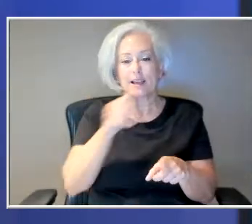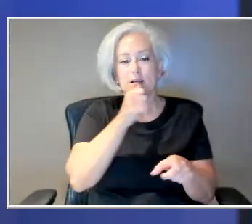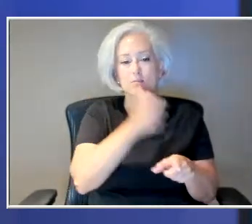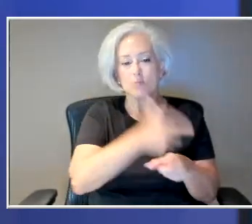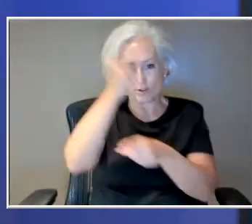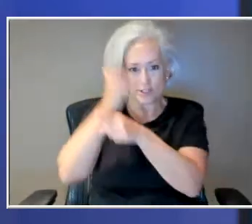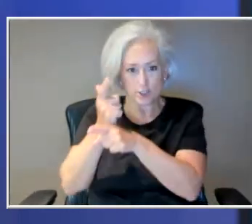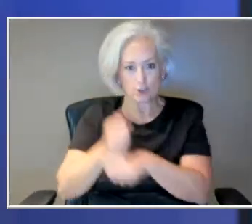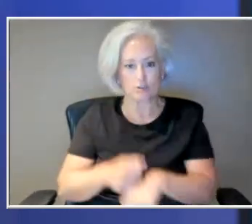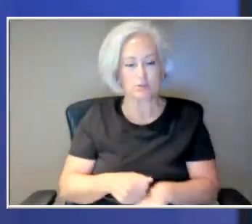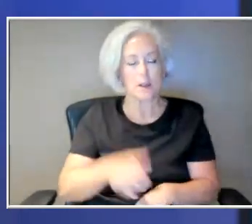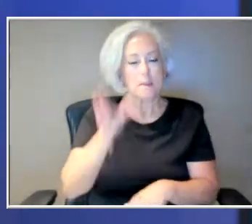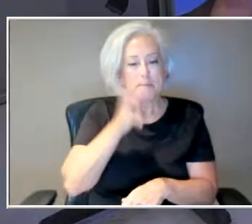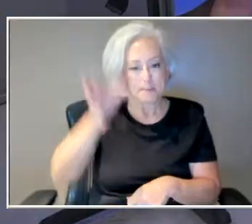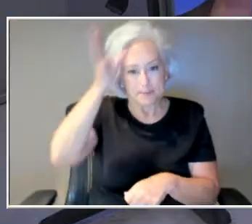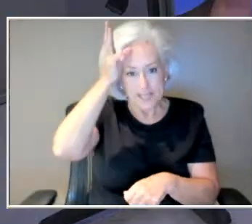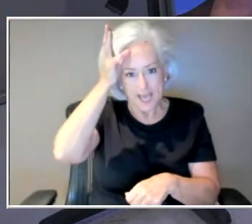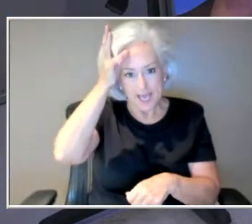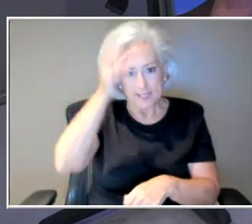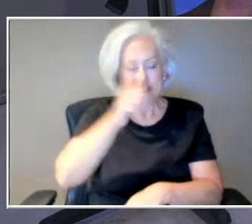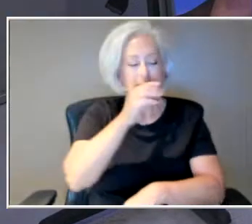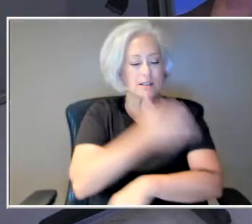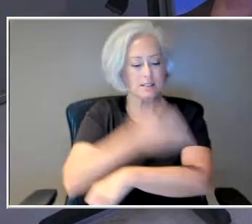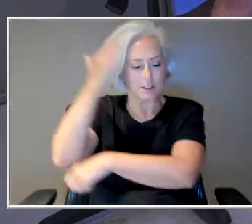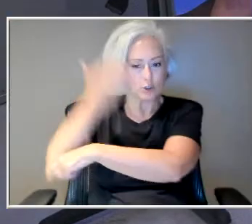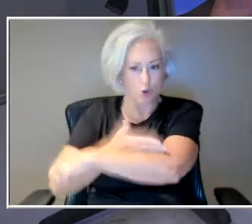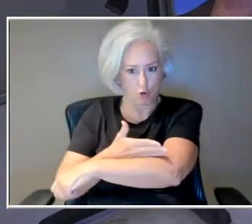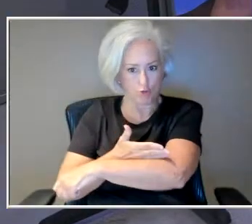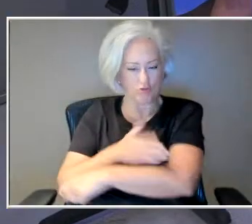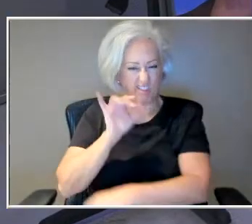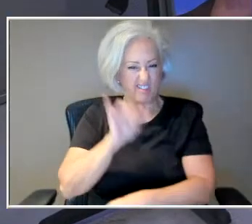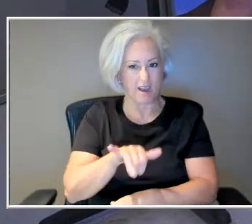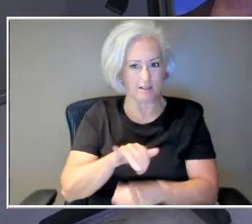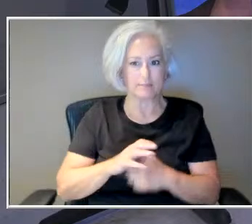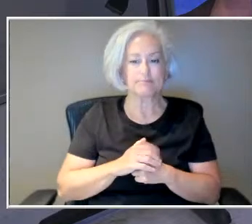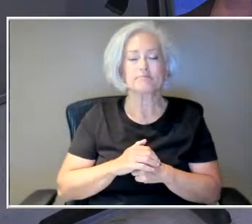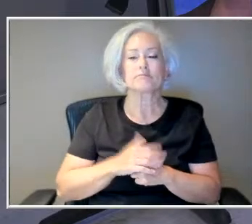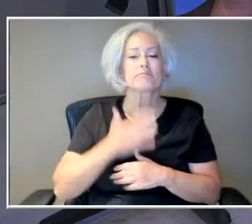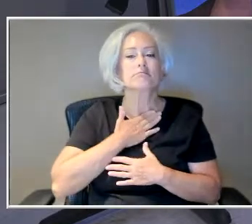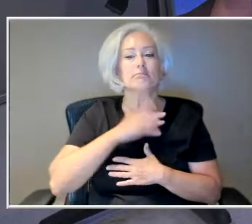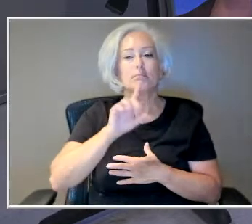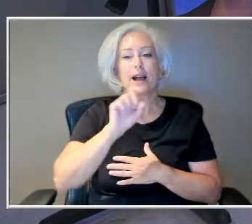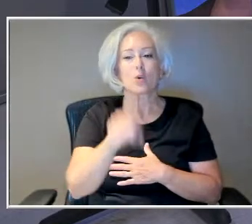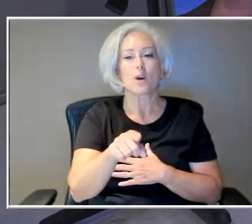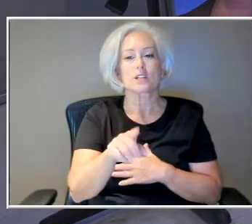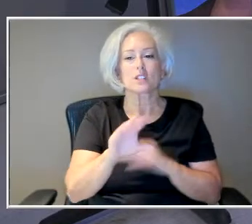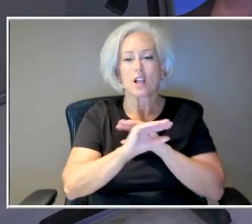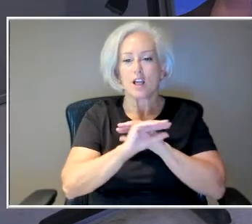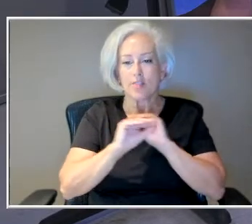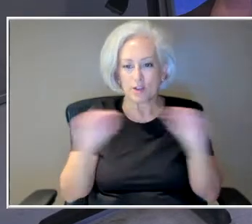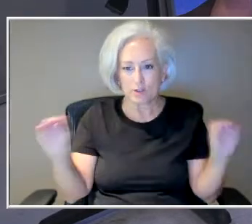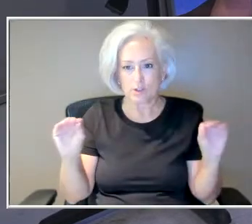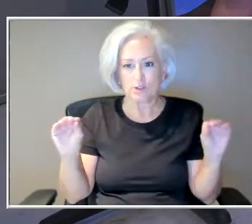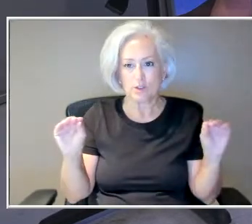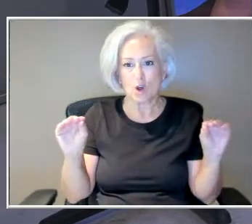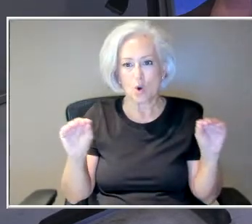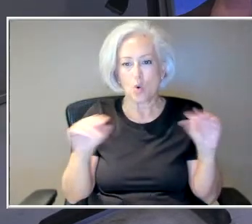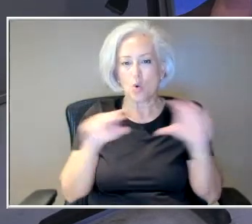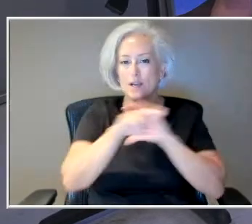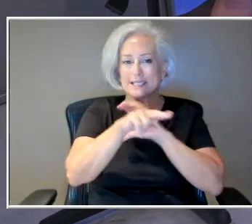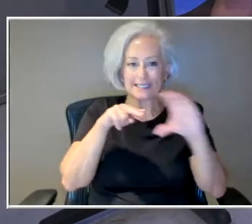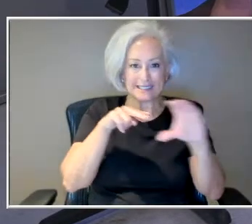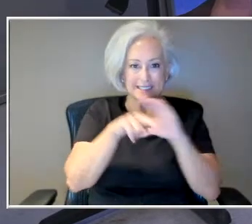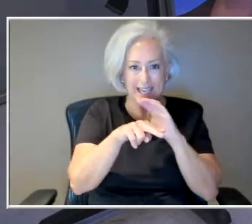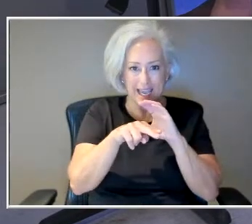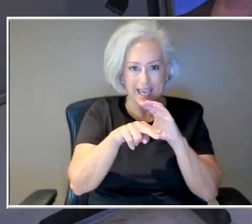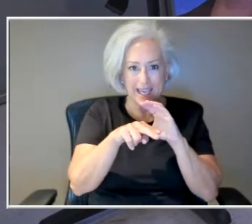or daughter of adult age. So just to be clear, and this is my question, there really is no scan to get ahead